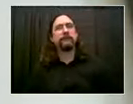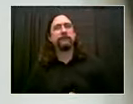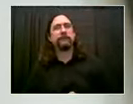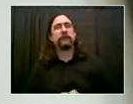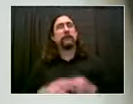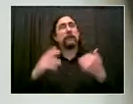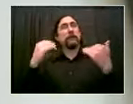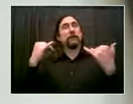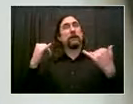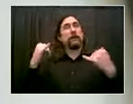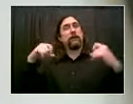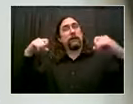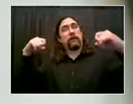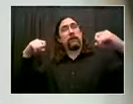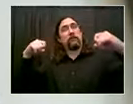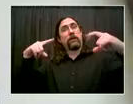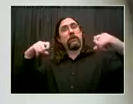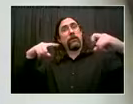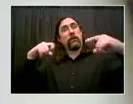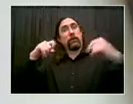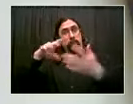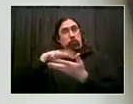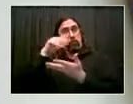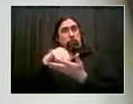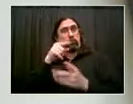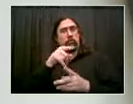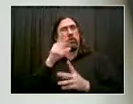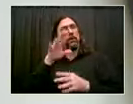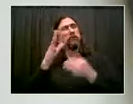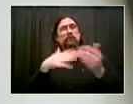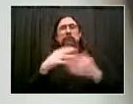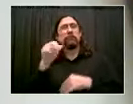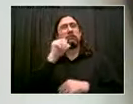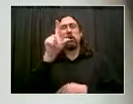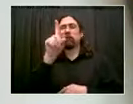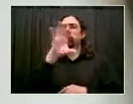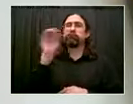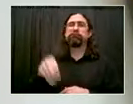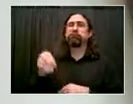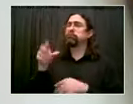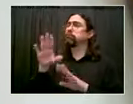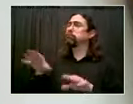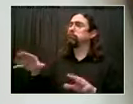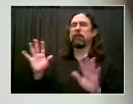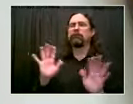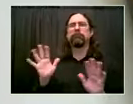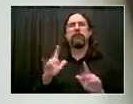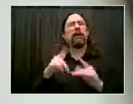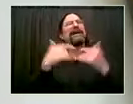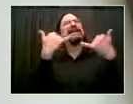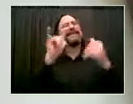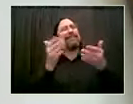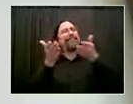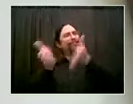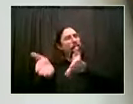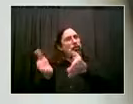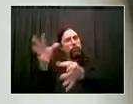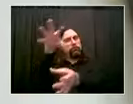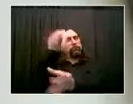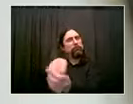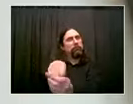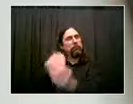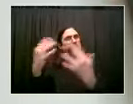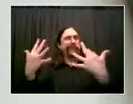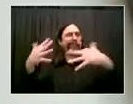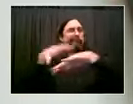return, but in a different way. But I believe that the most important education for our young people is to be with one